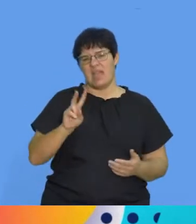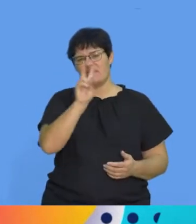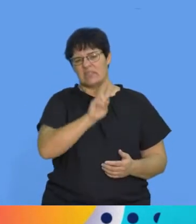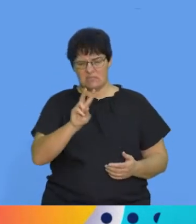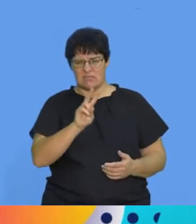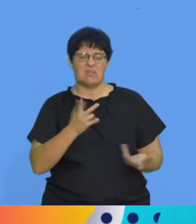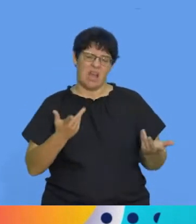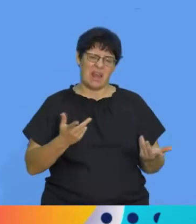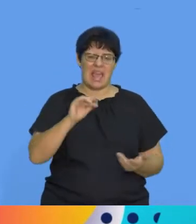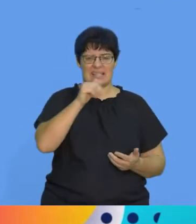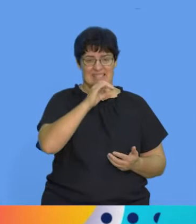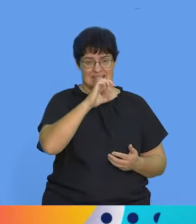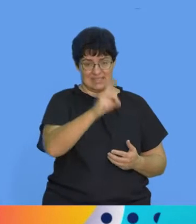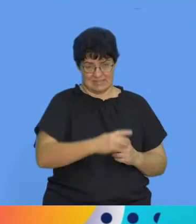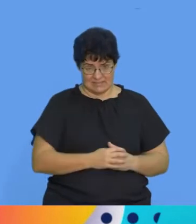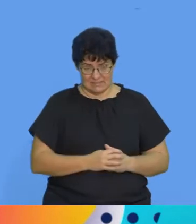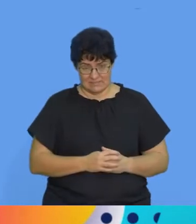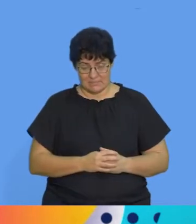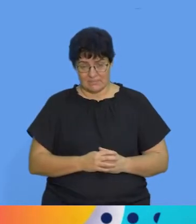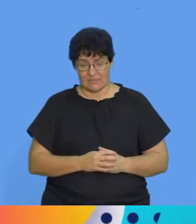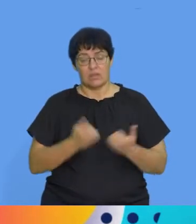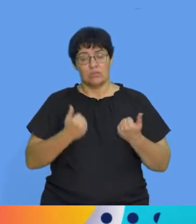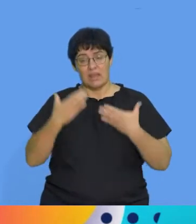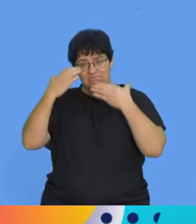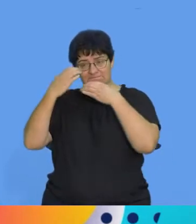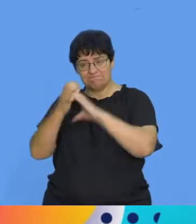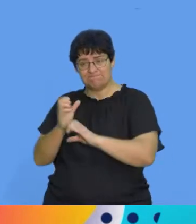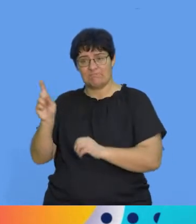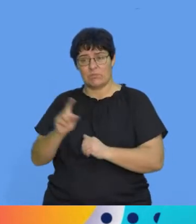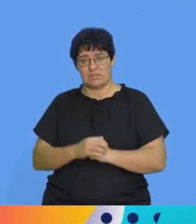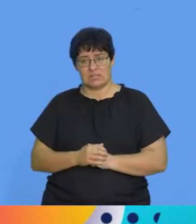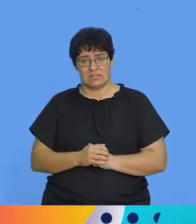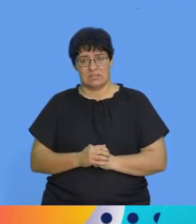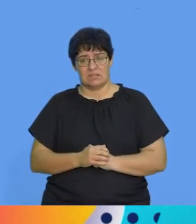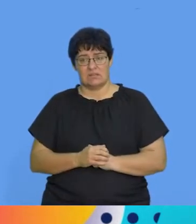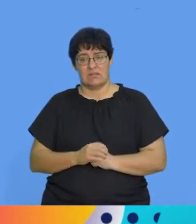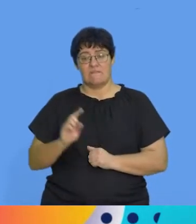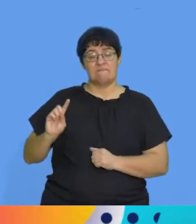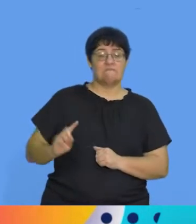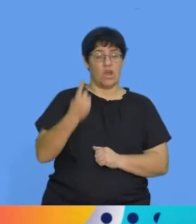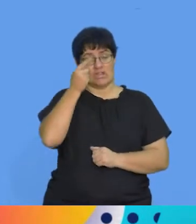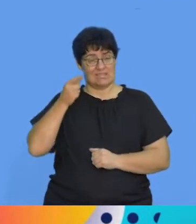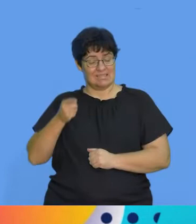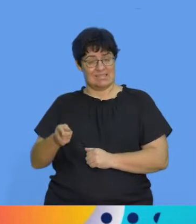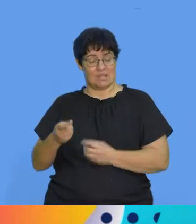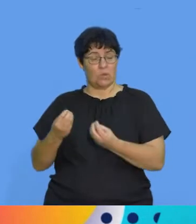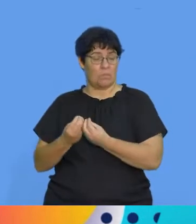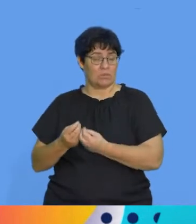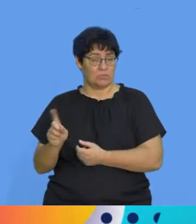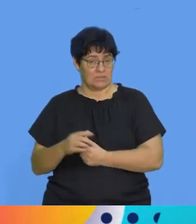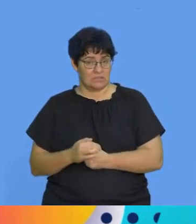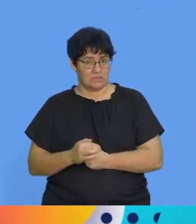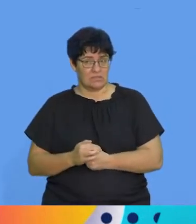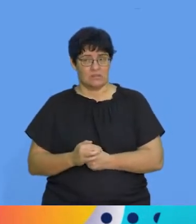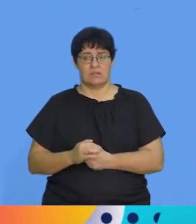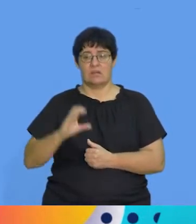and nucleic acids. Today's lesson, we're going to concentrate on our first organic compound, which is going to